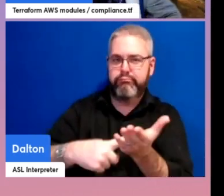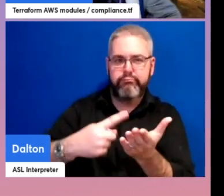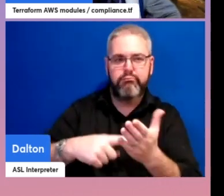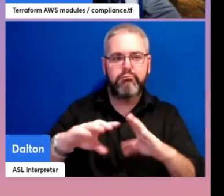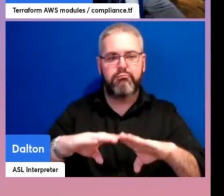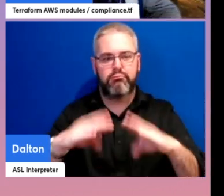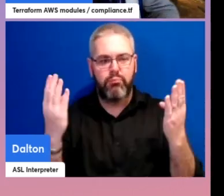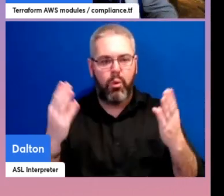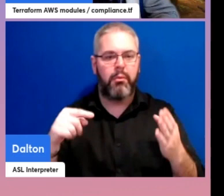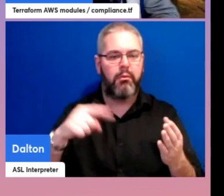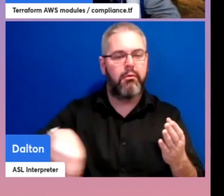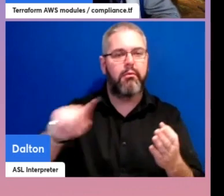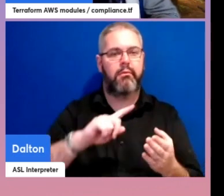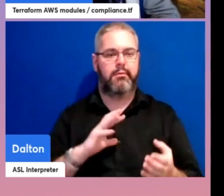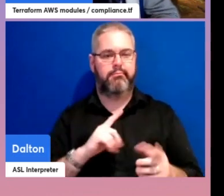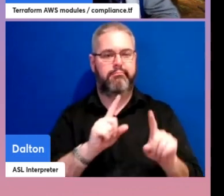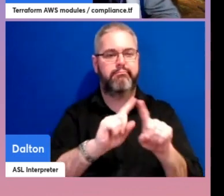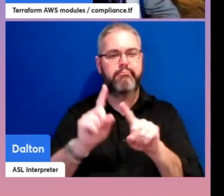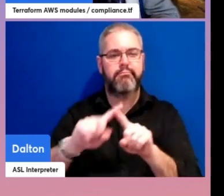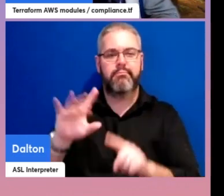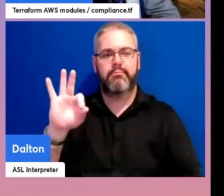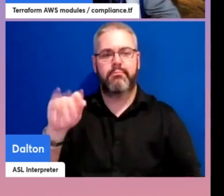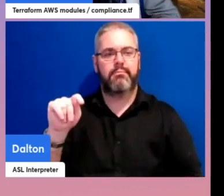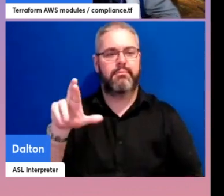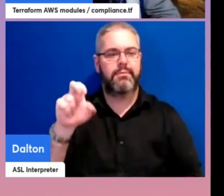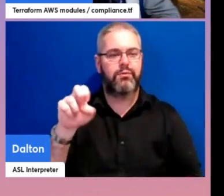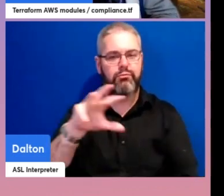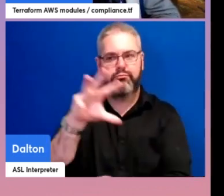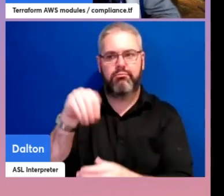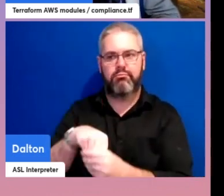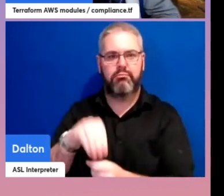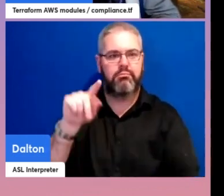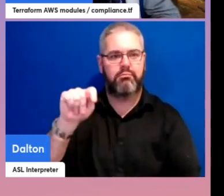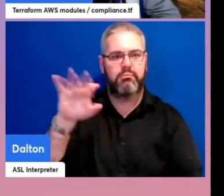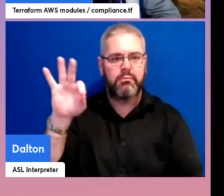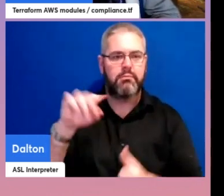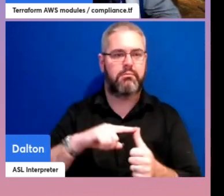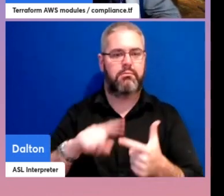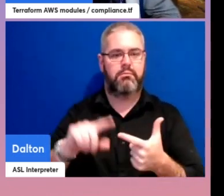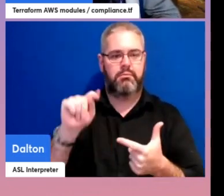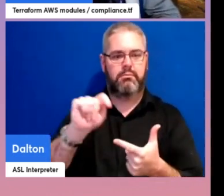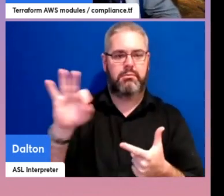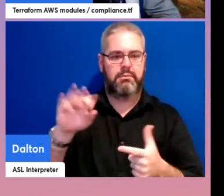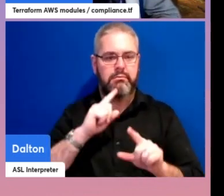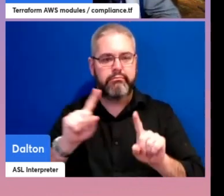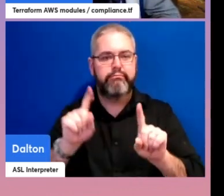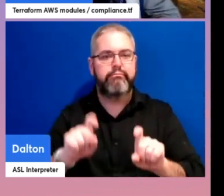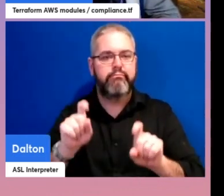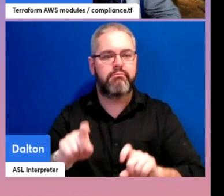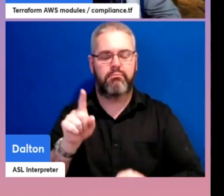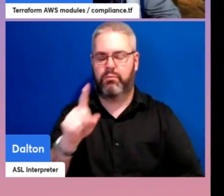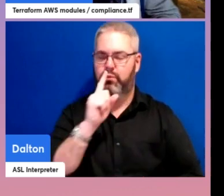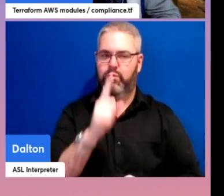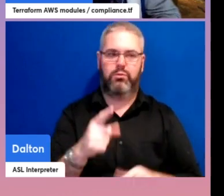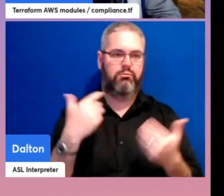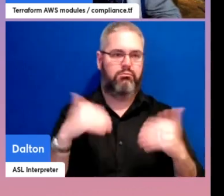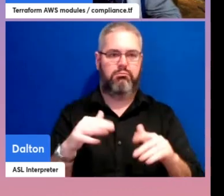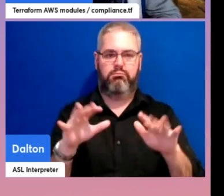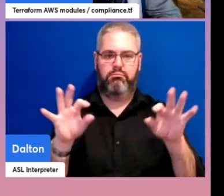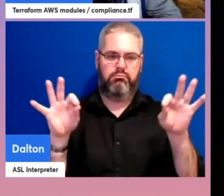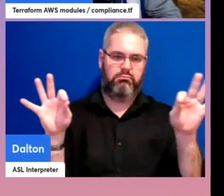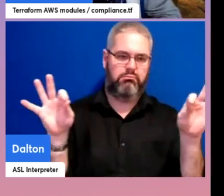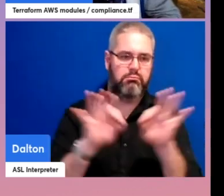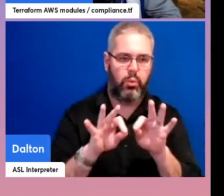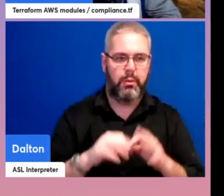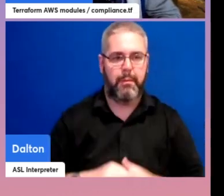nicely about different features of Terraform and Terraform testing, which I think is extremely important.